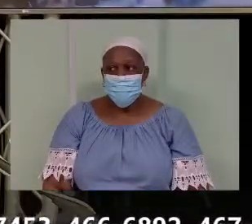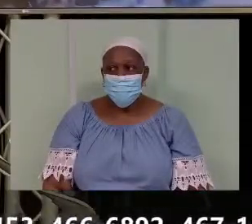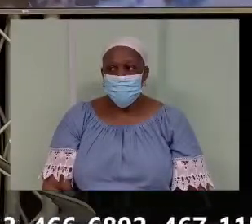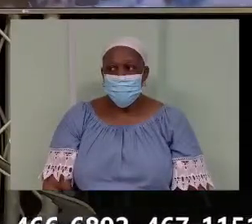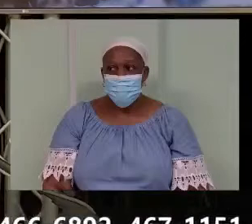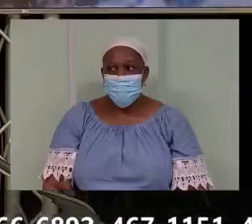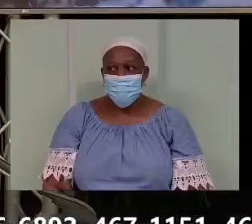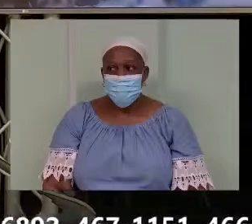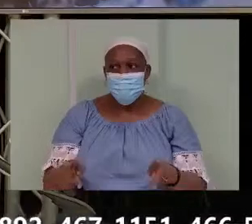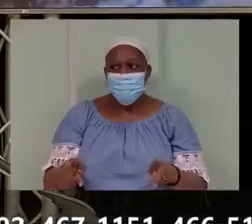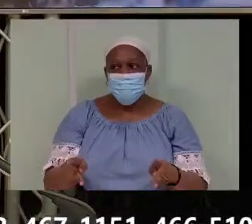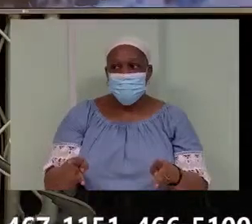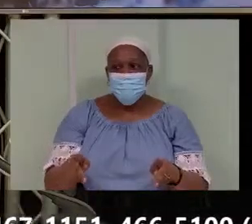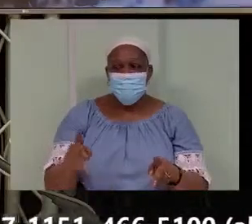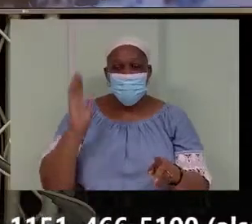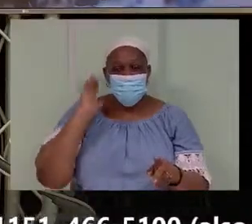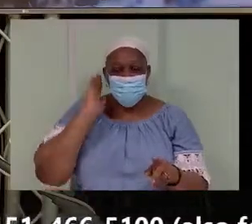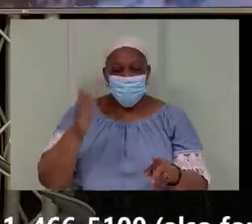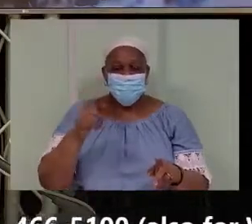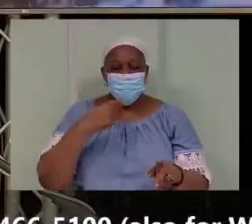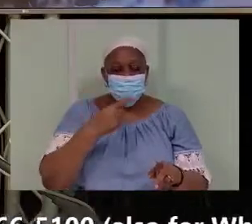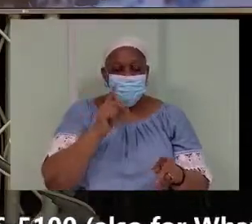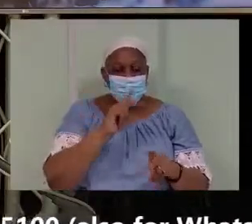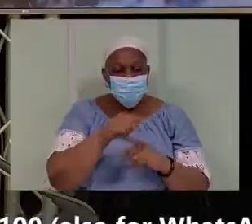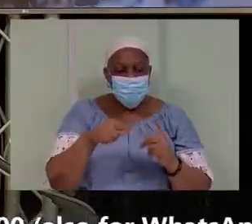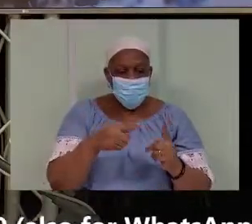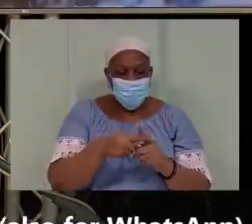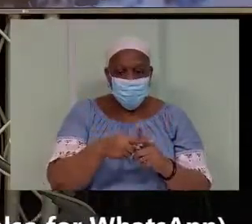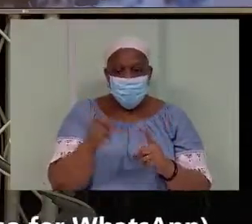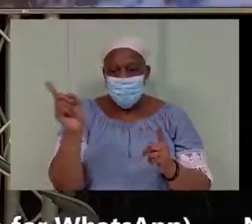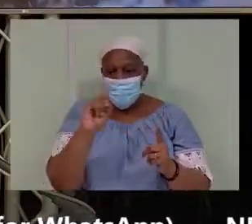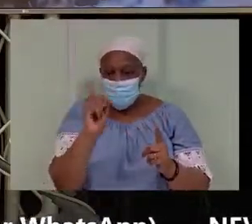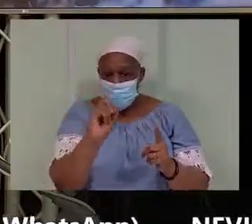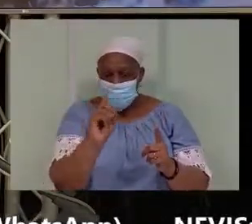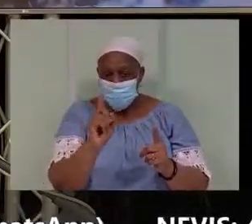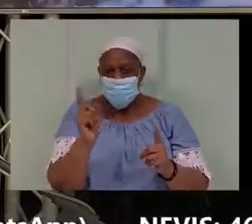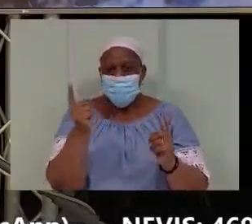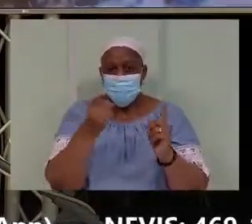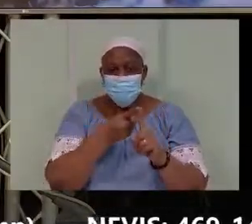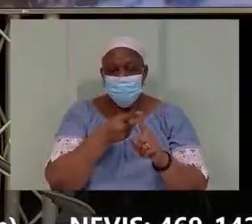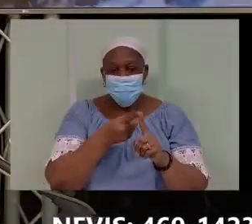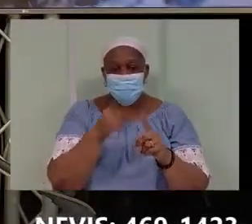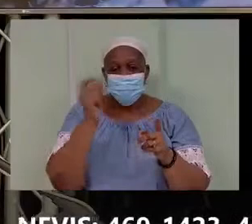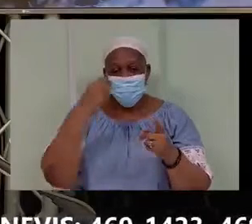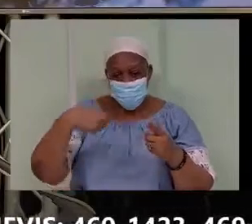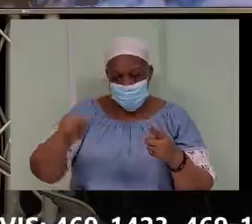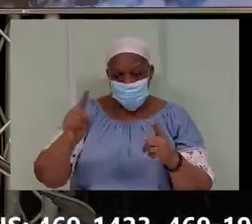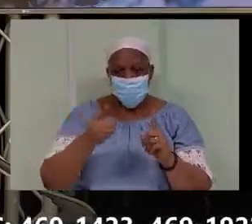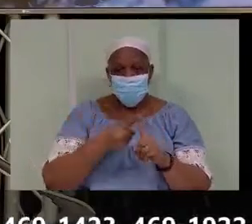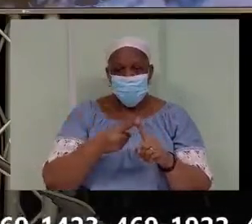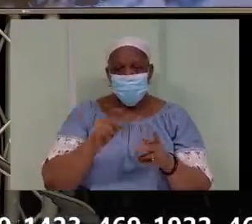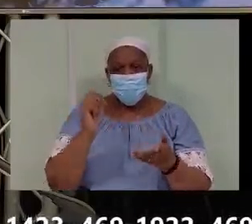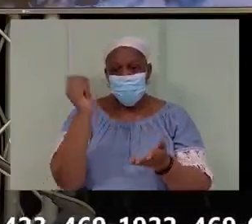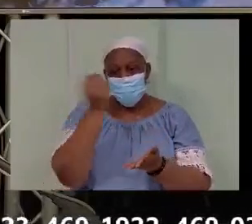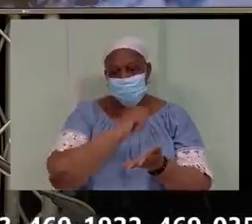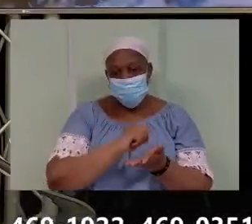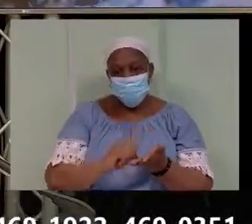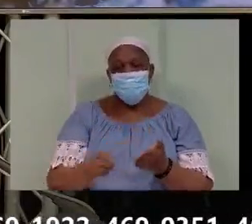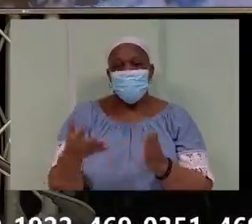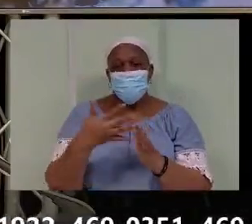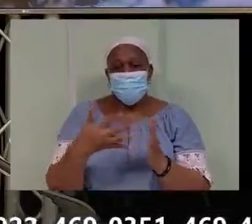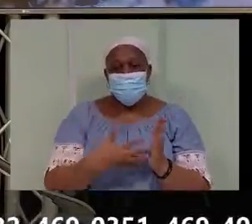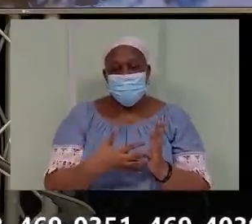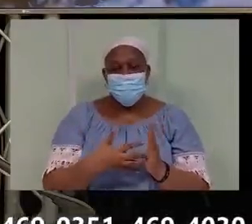system. Please know that all students would have to report to the various venues 1 hour before